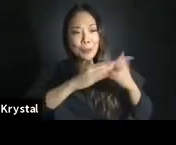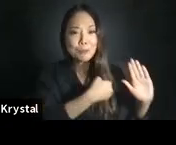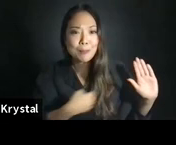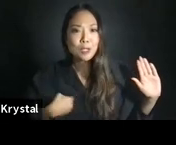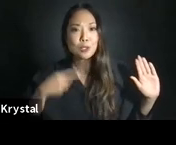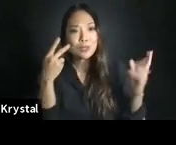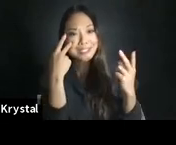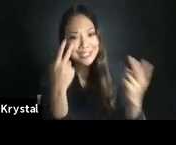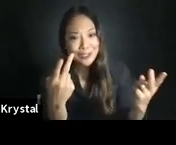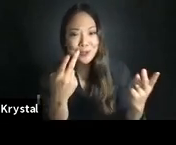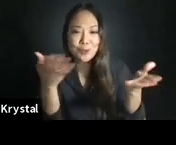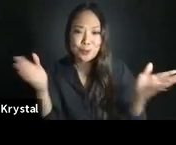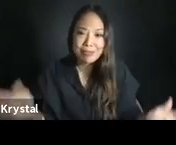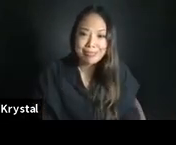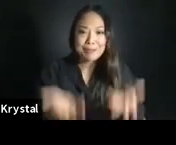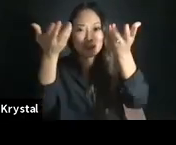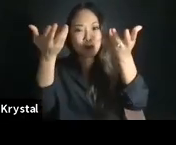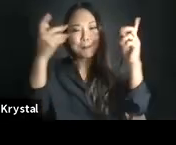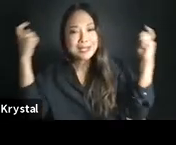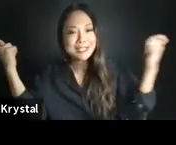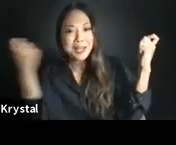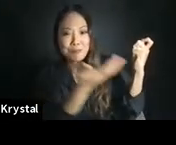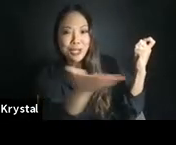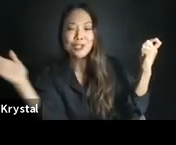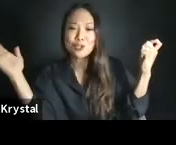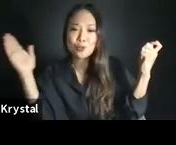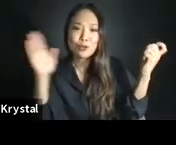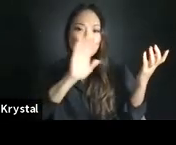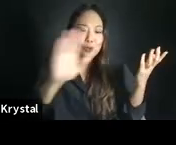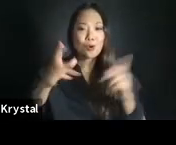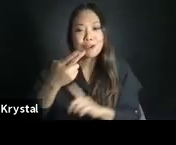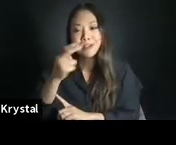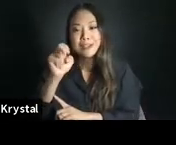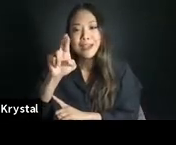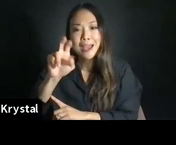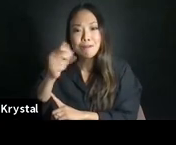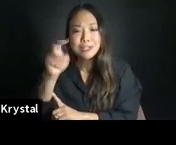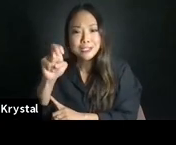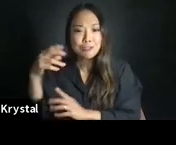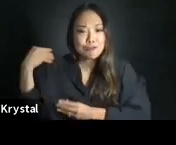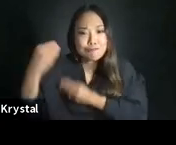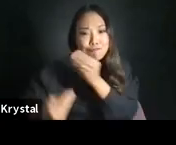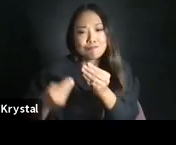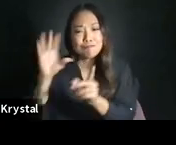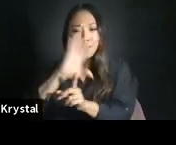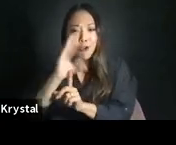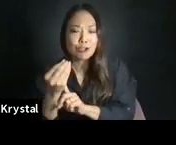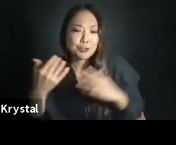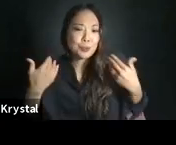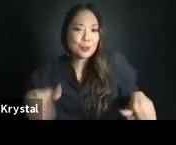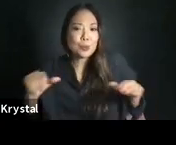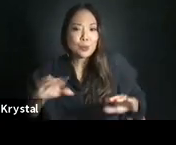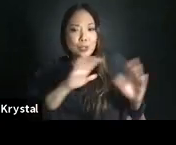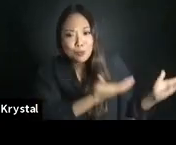lift you up and we lift all of your heritage and culture that bring that and wonderful culture that you bring to the